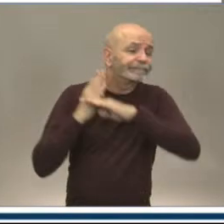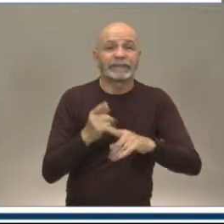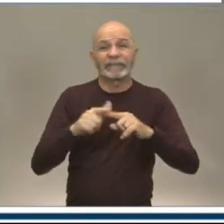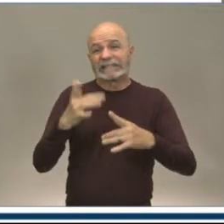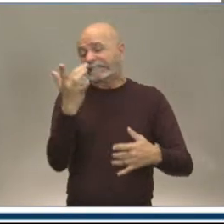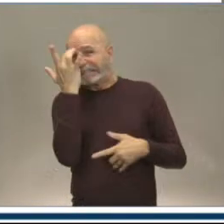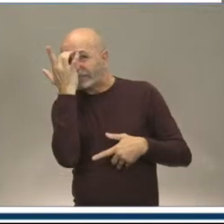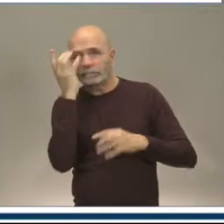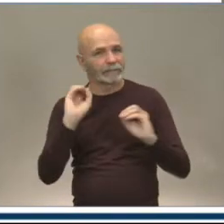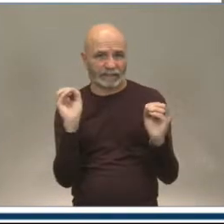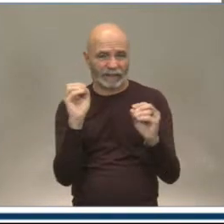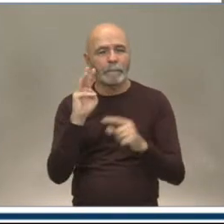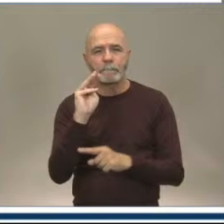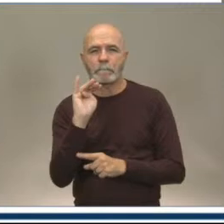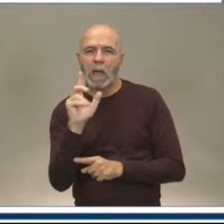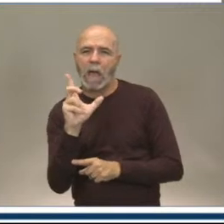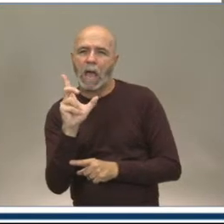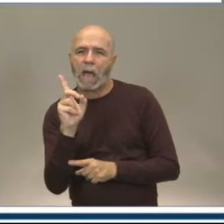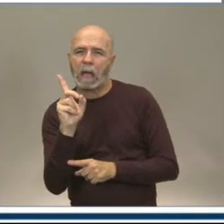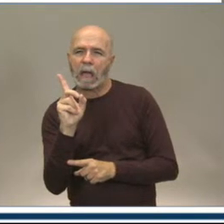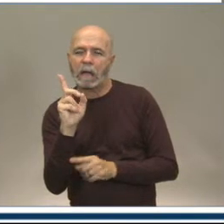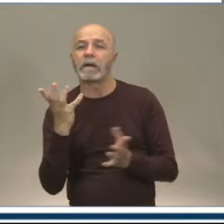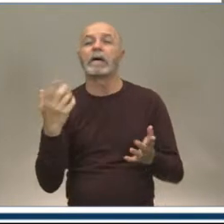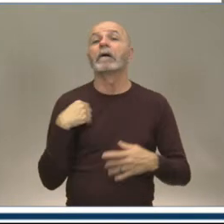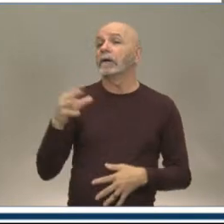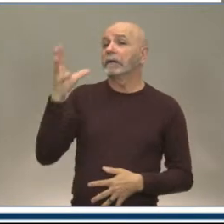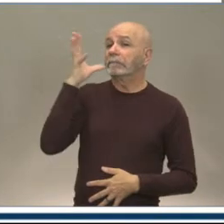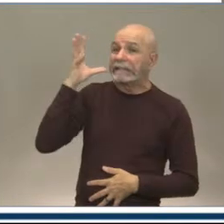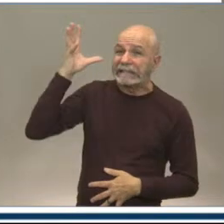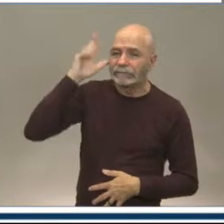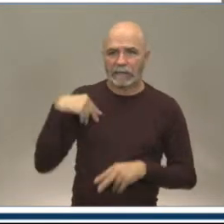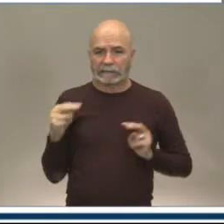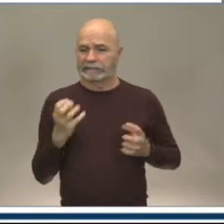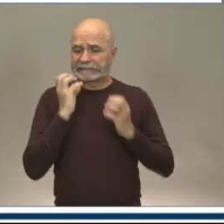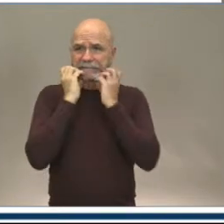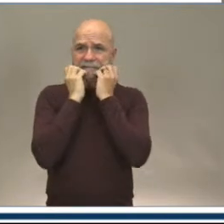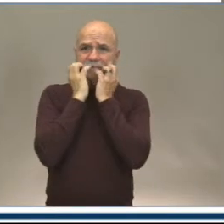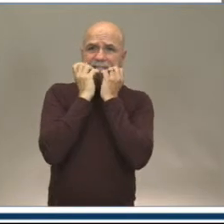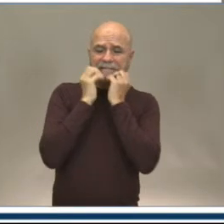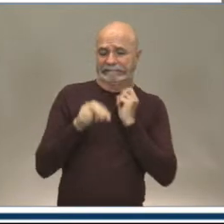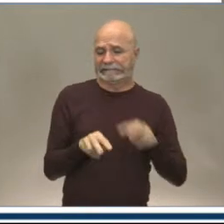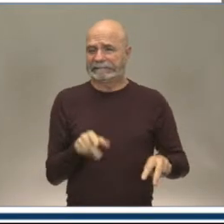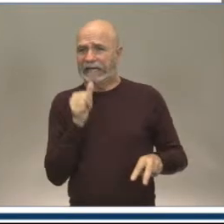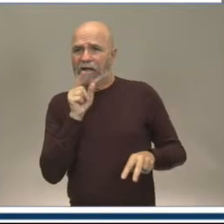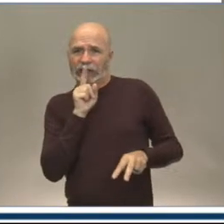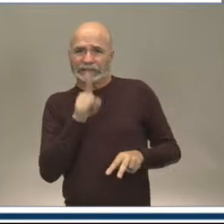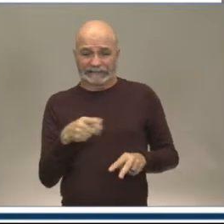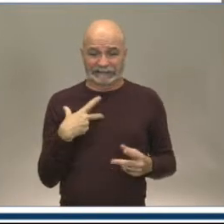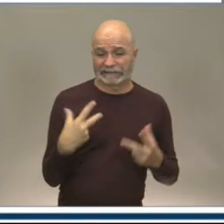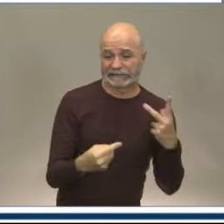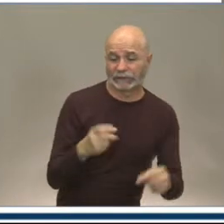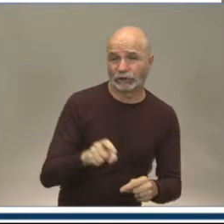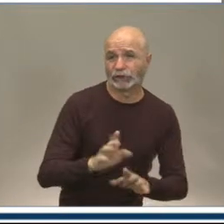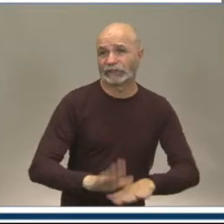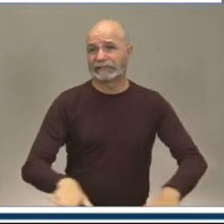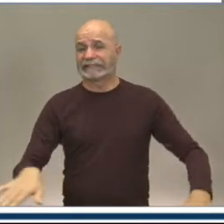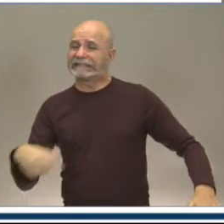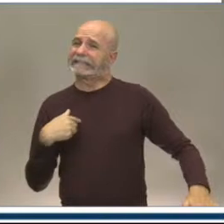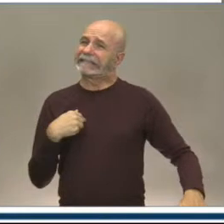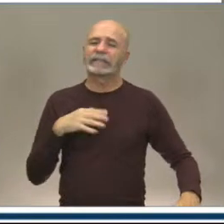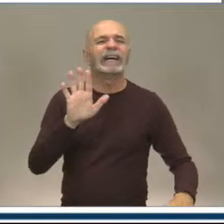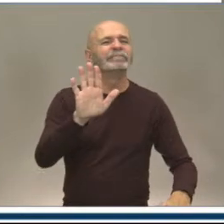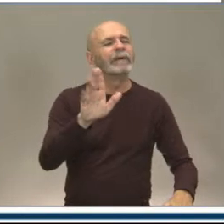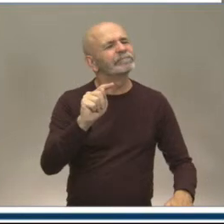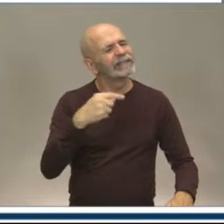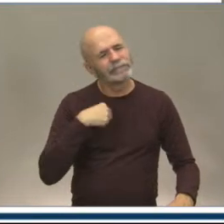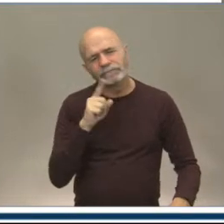vaccine for young Nova Scotians who are aged 5 to 11. As your Chief Medical Officer of Health, I am strongly recommending that